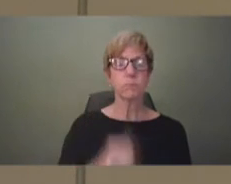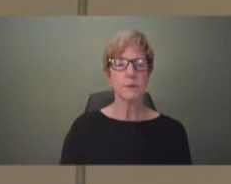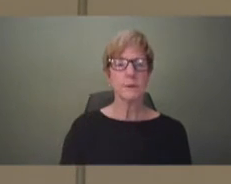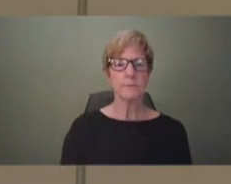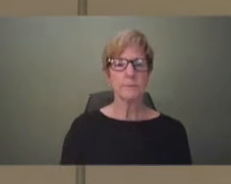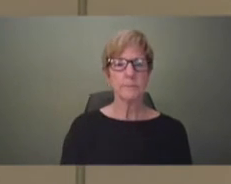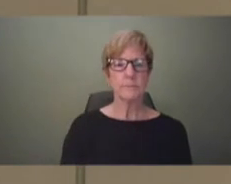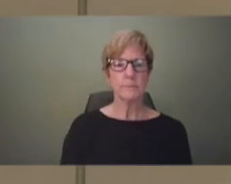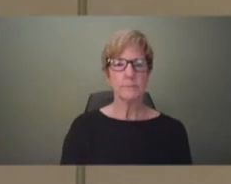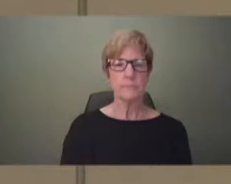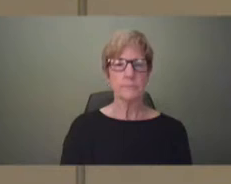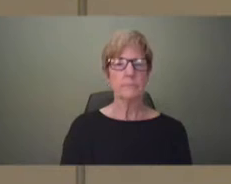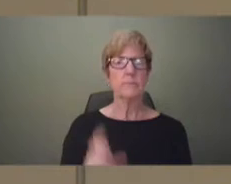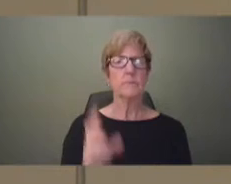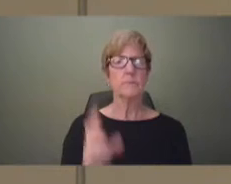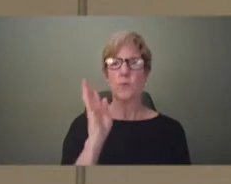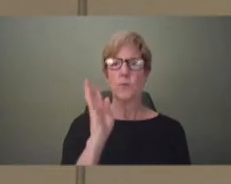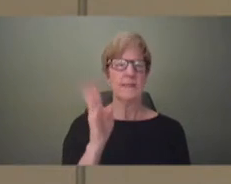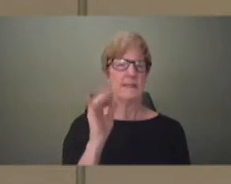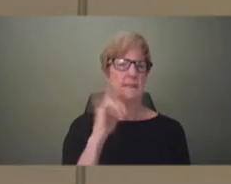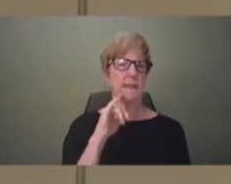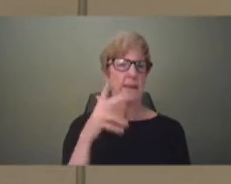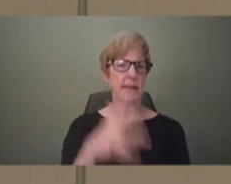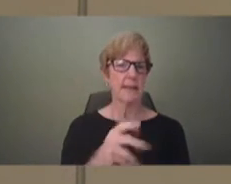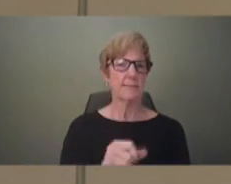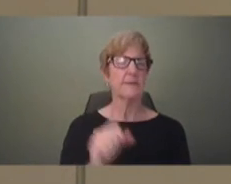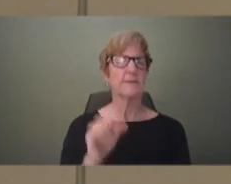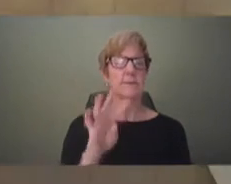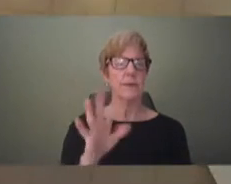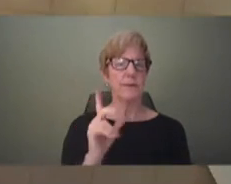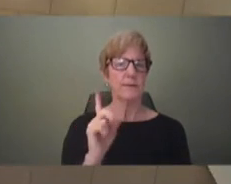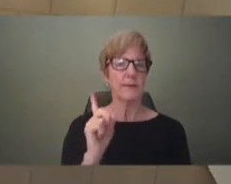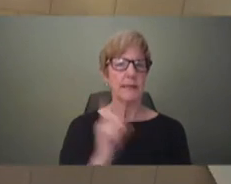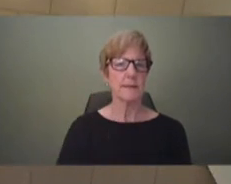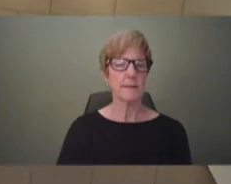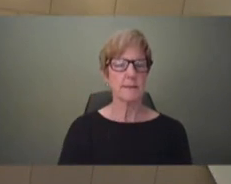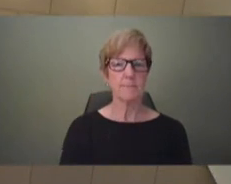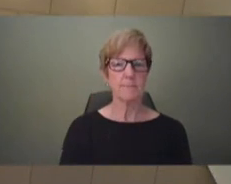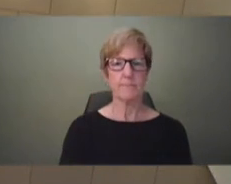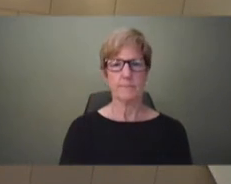have about four minutes and 45 seconds if you want to use it